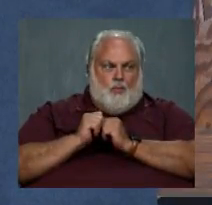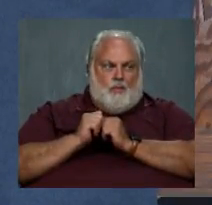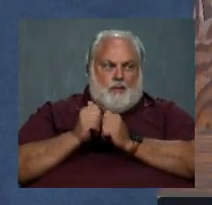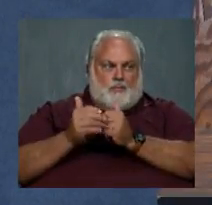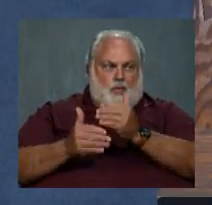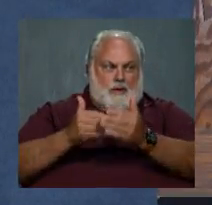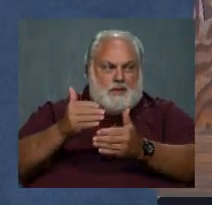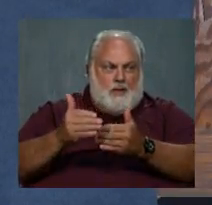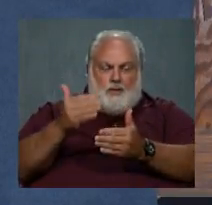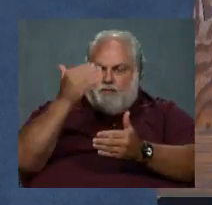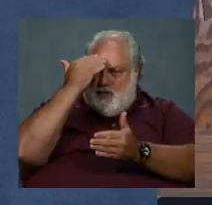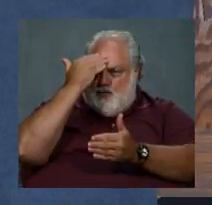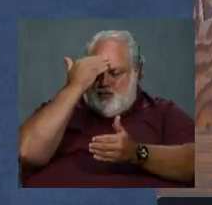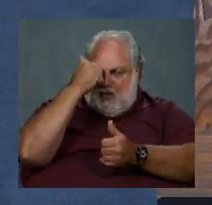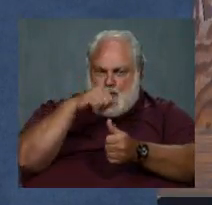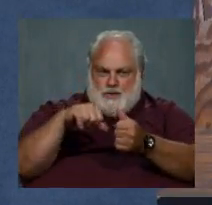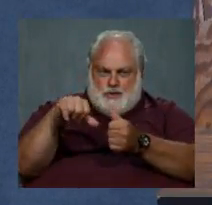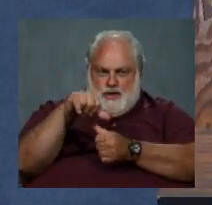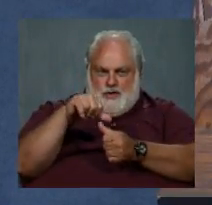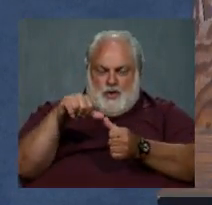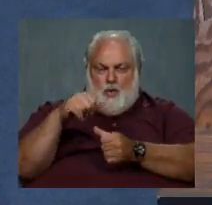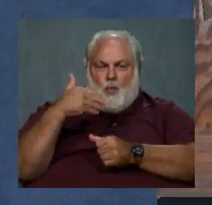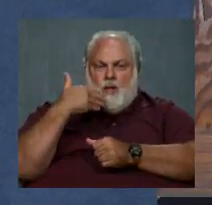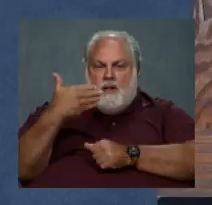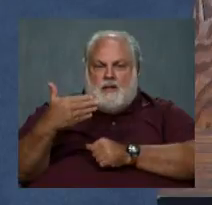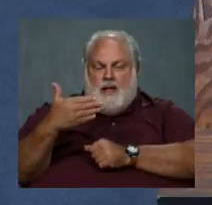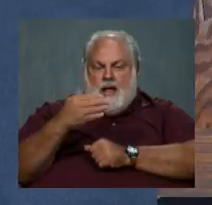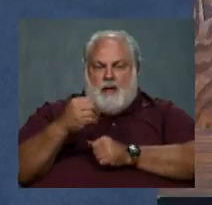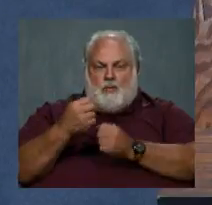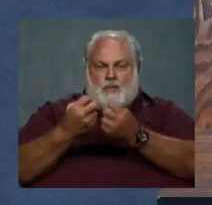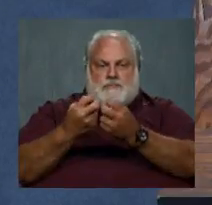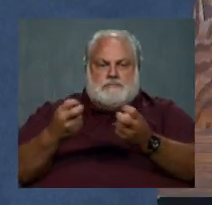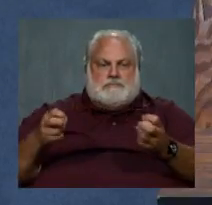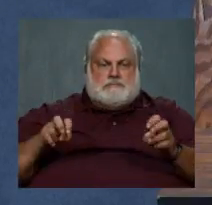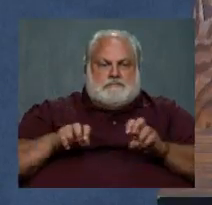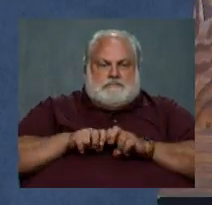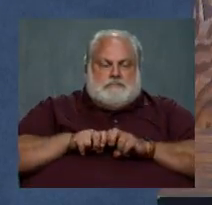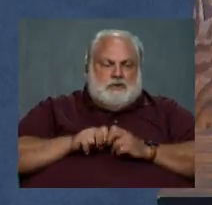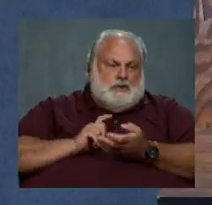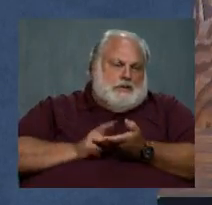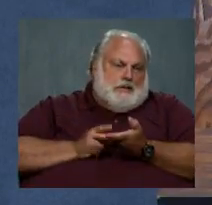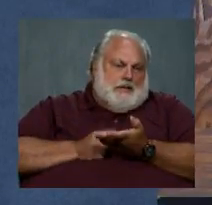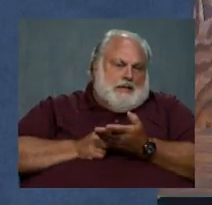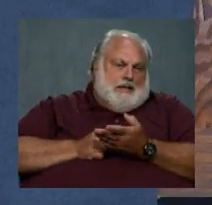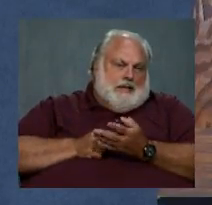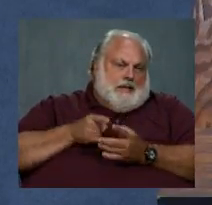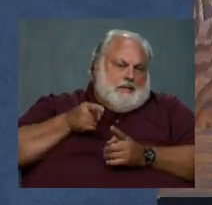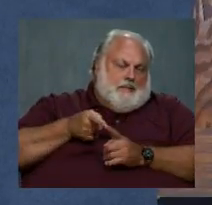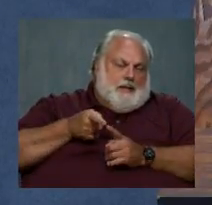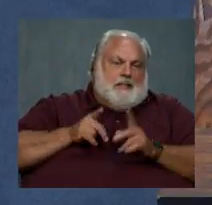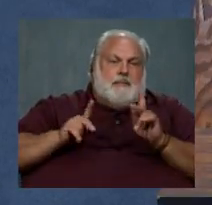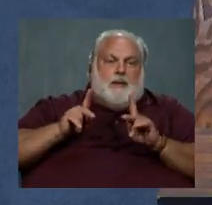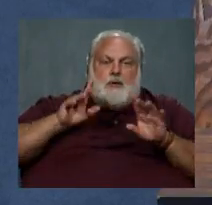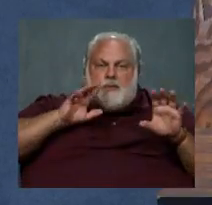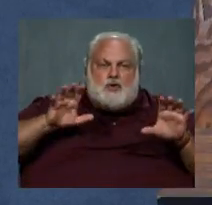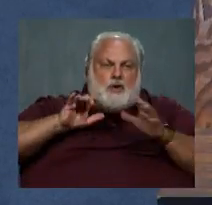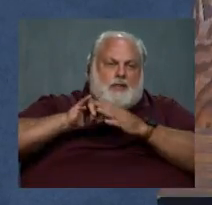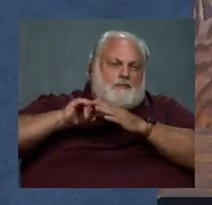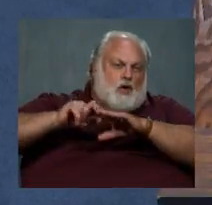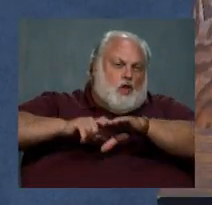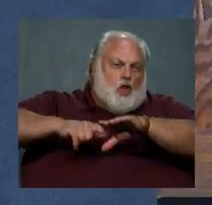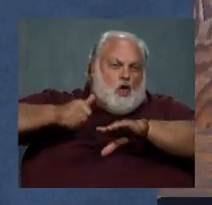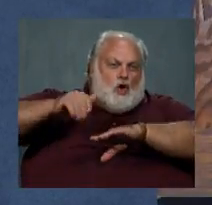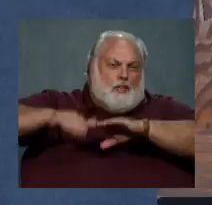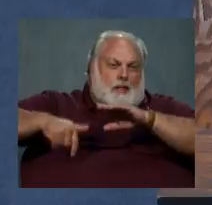I mean, we've gotten to know each other. You know, we're all sitting at the same table, and as I've been told by the people who've been doing this a lot longer than I